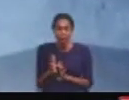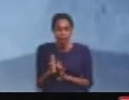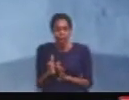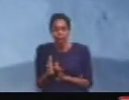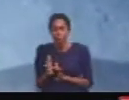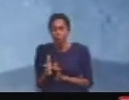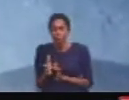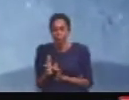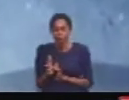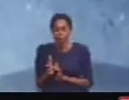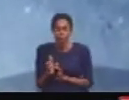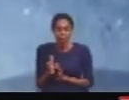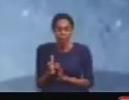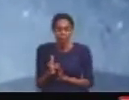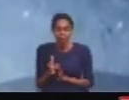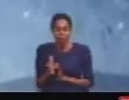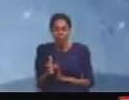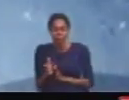Jesus.